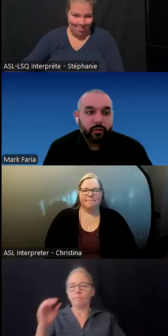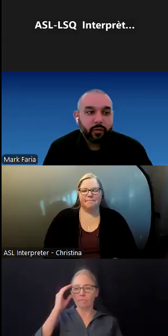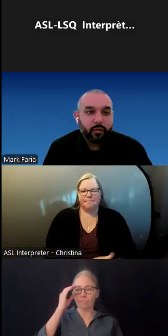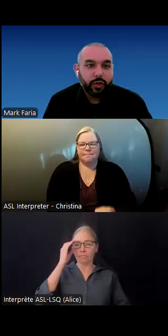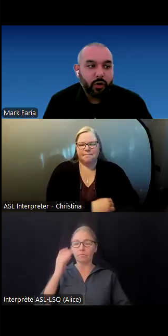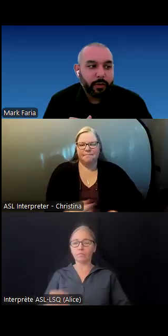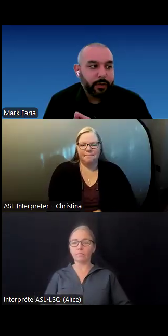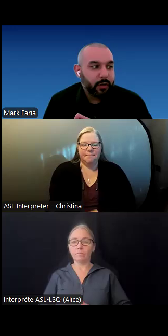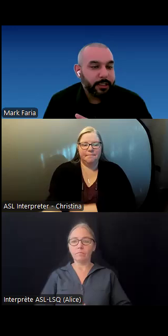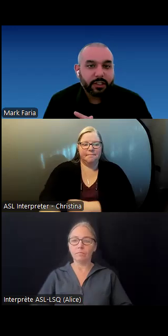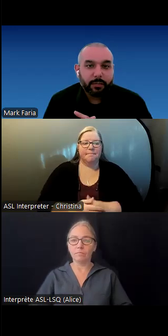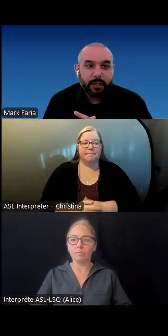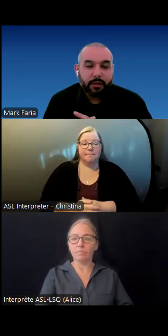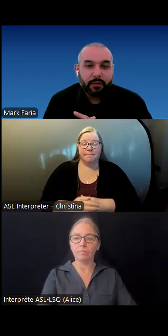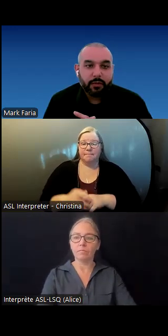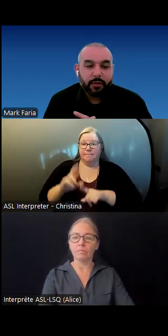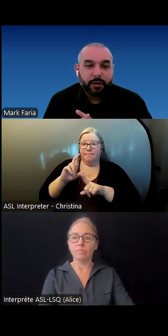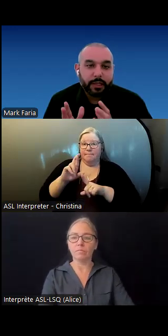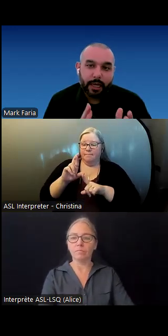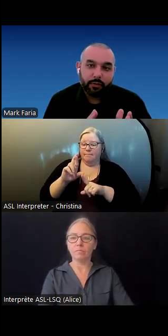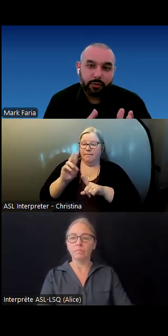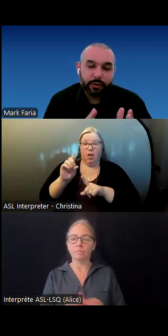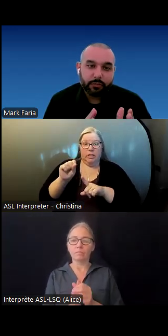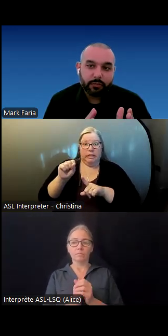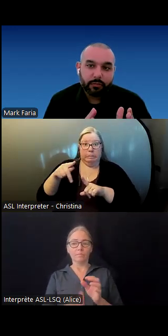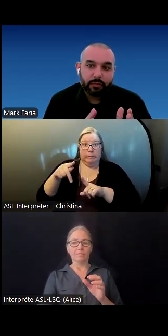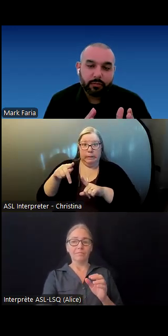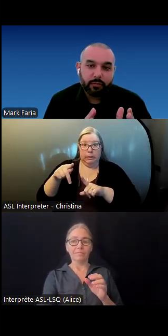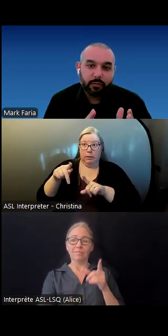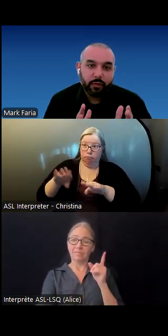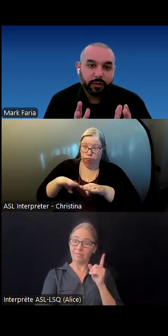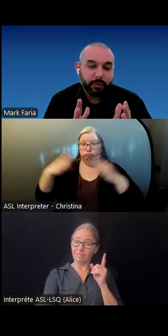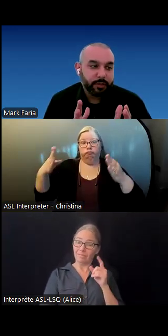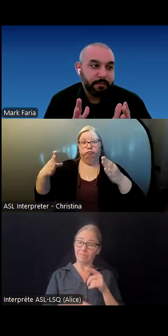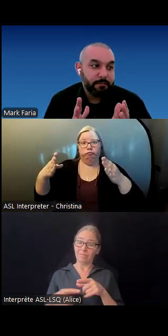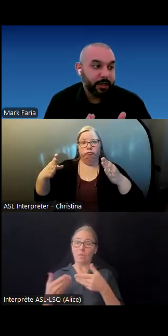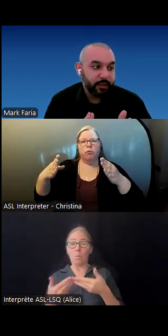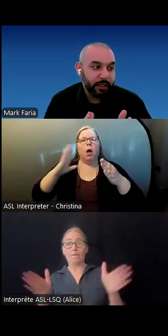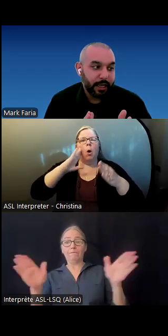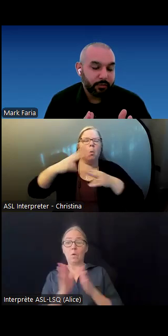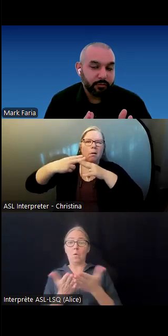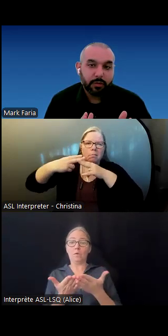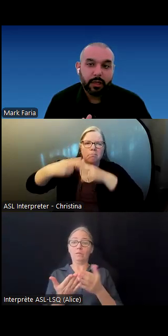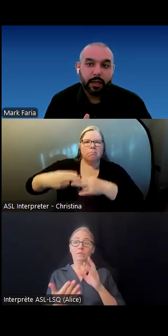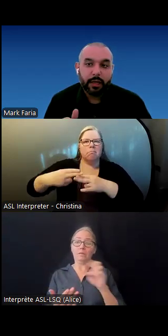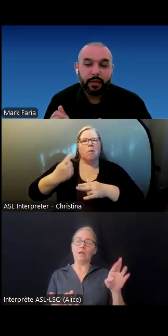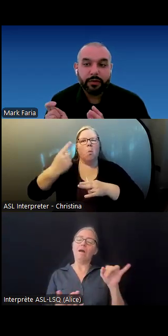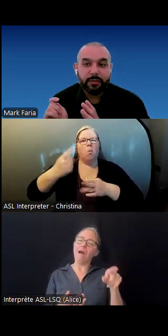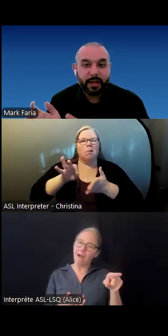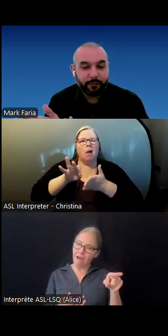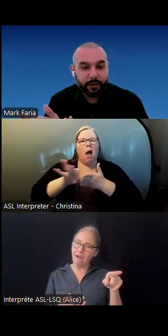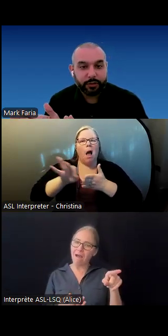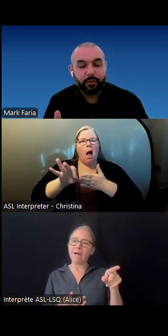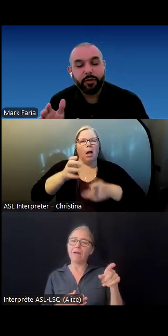So when you open up an RDSP, there's an account holder who is the person managing the account, and then